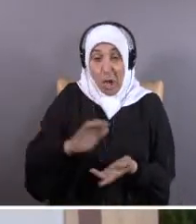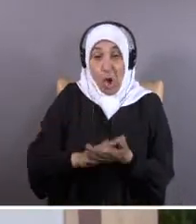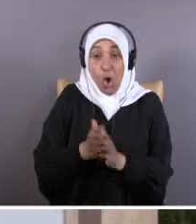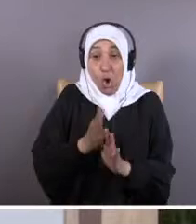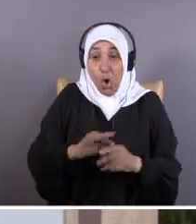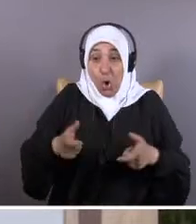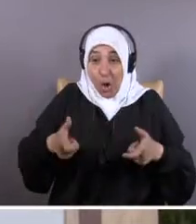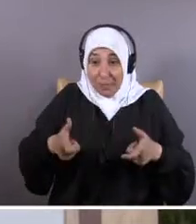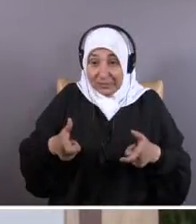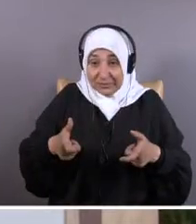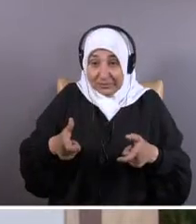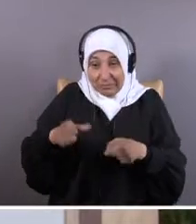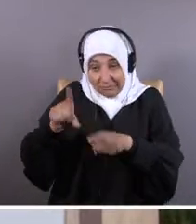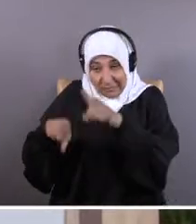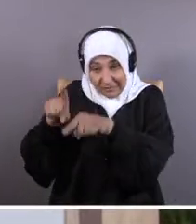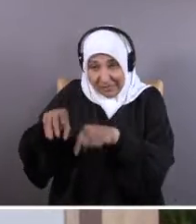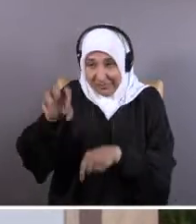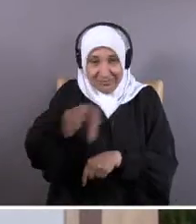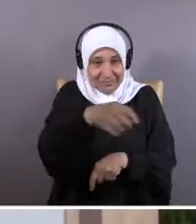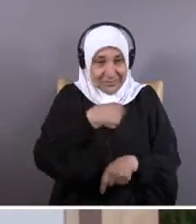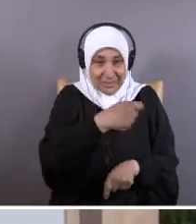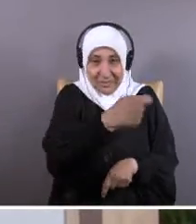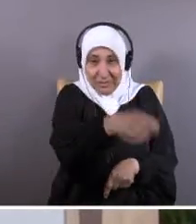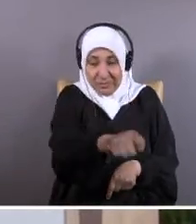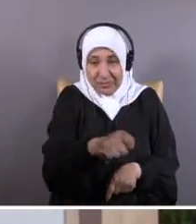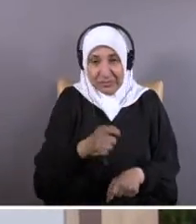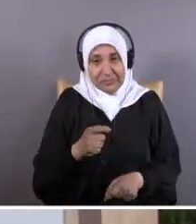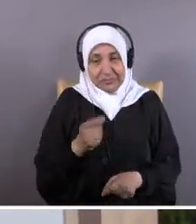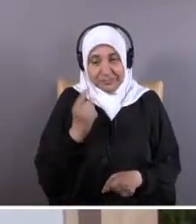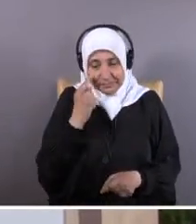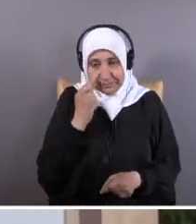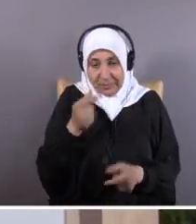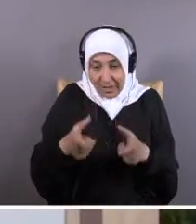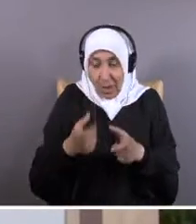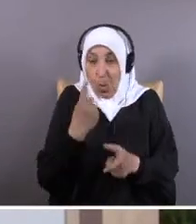in some places is $10.